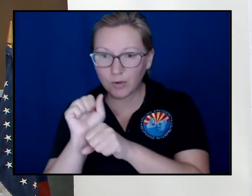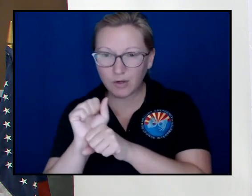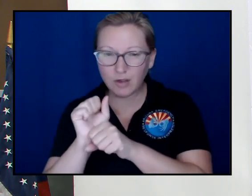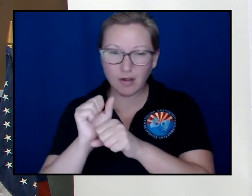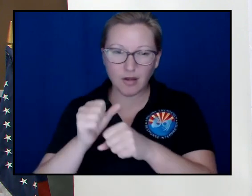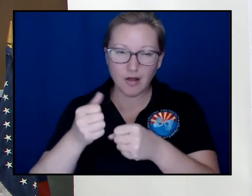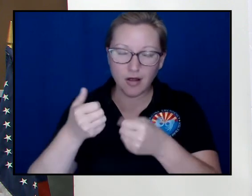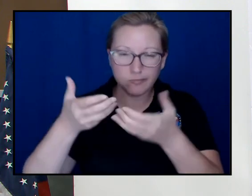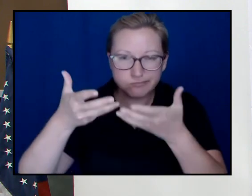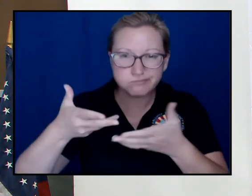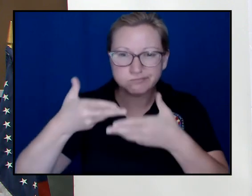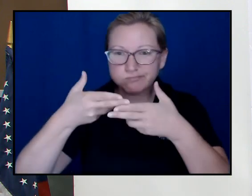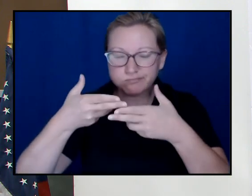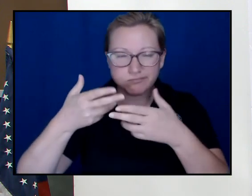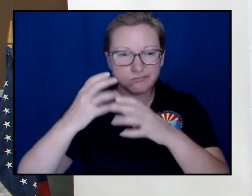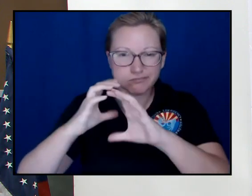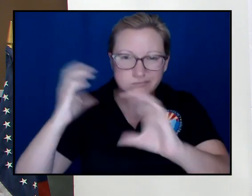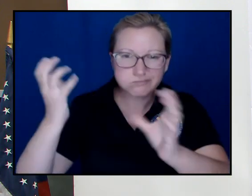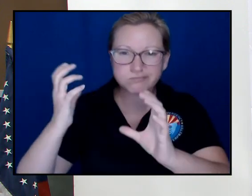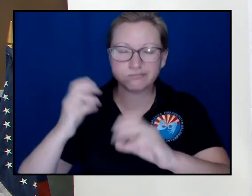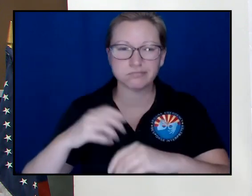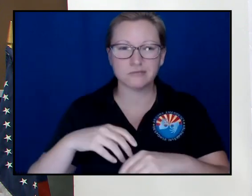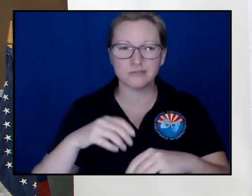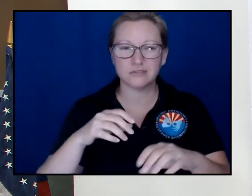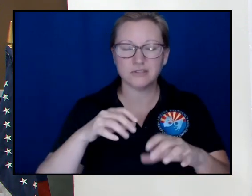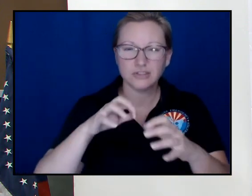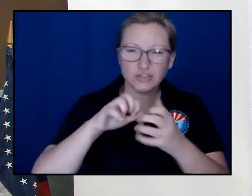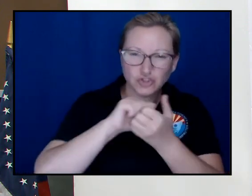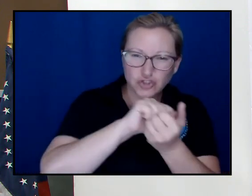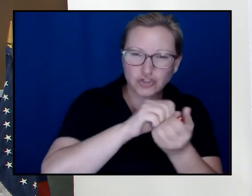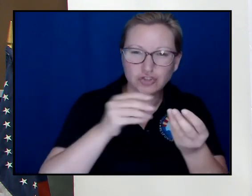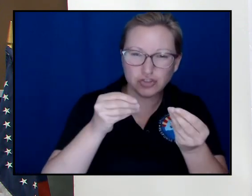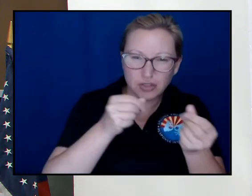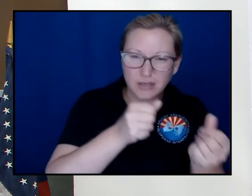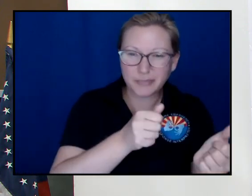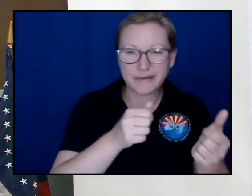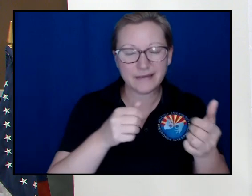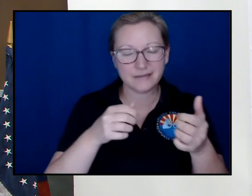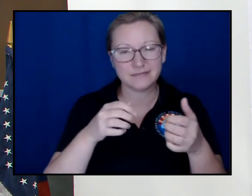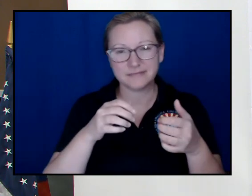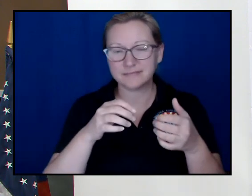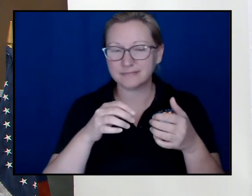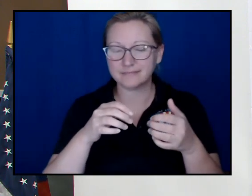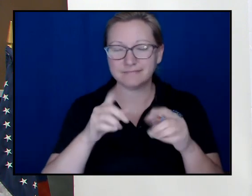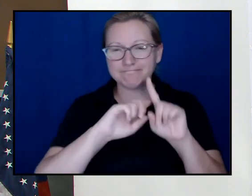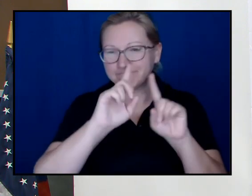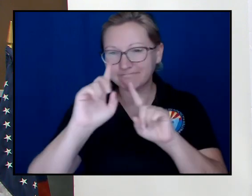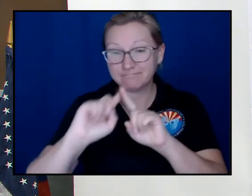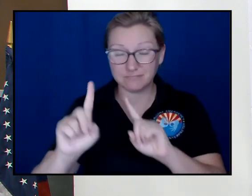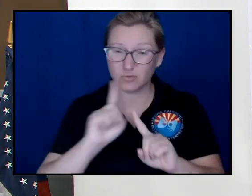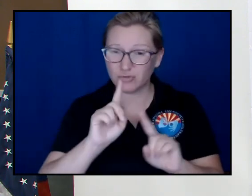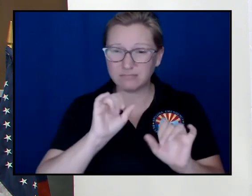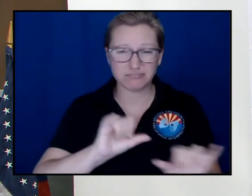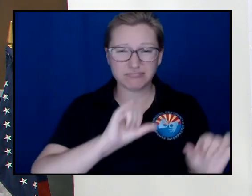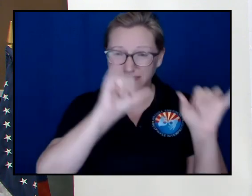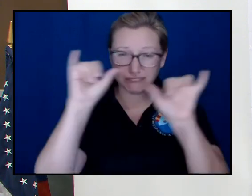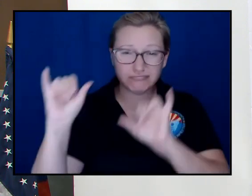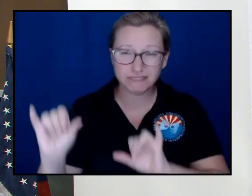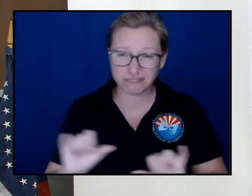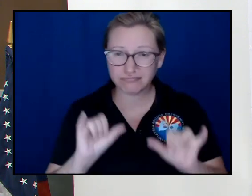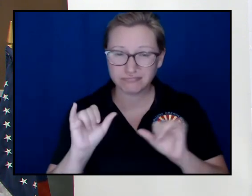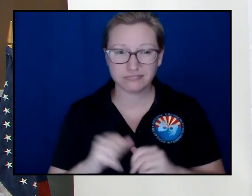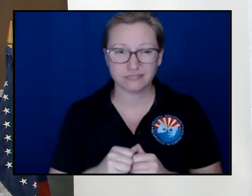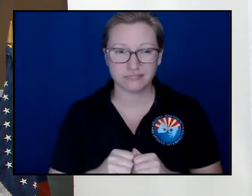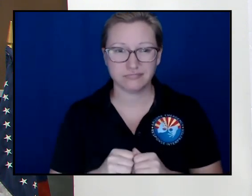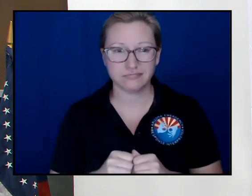chipping, that type of stuff. So that's pretty much the same for all divisions. And then going into